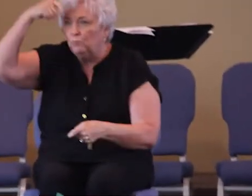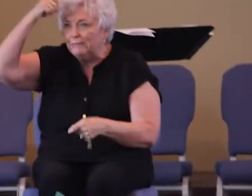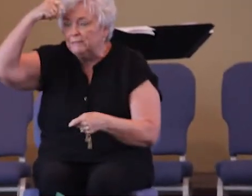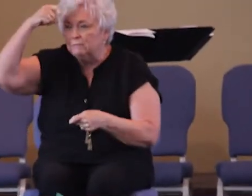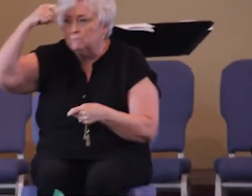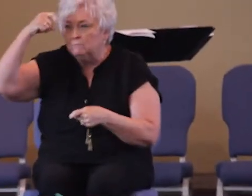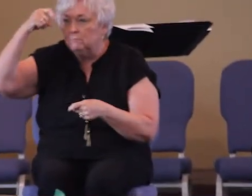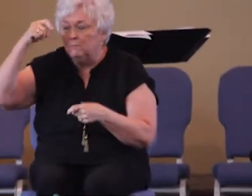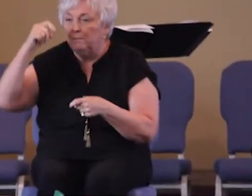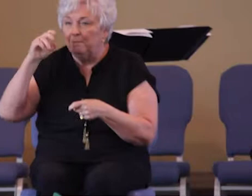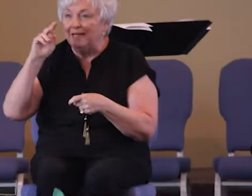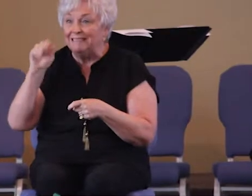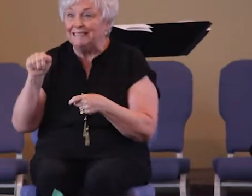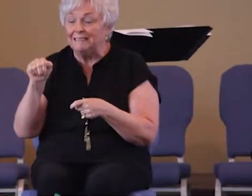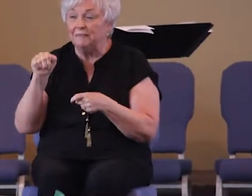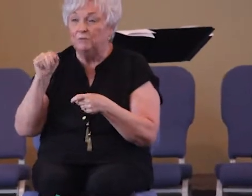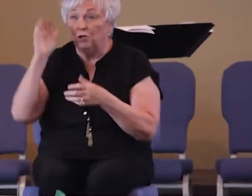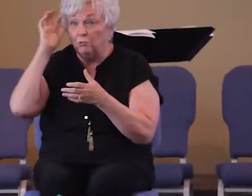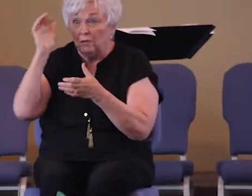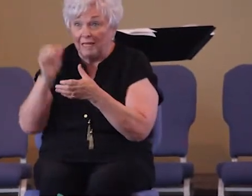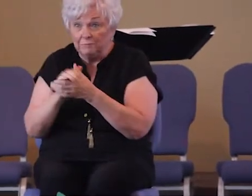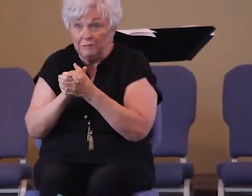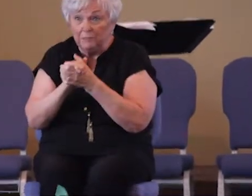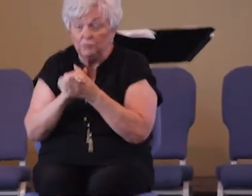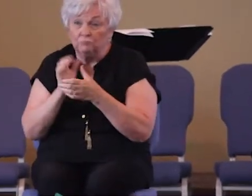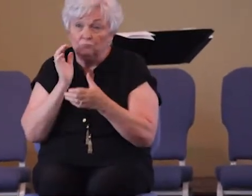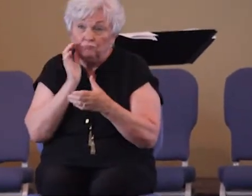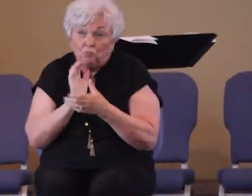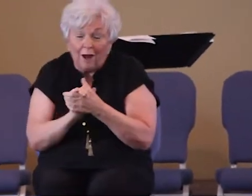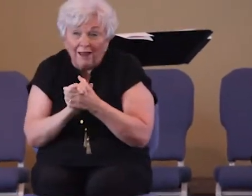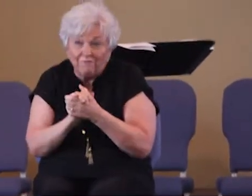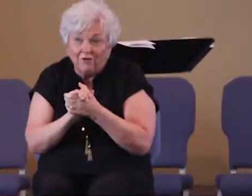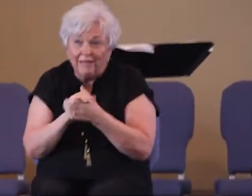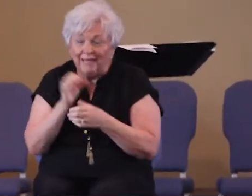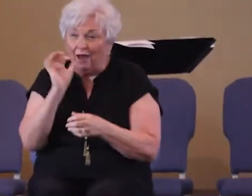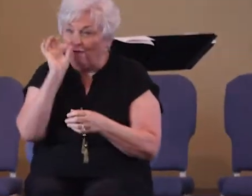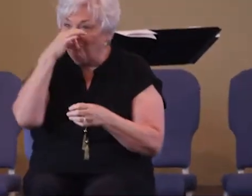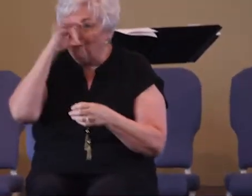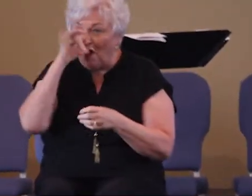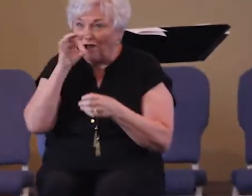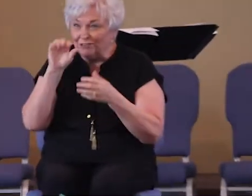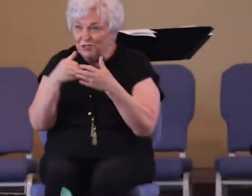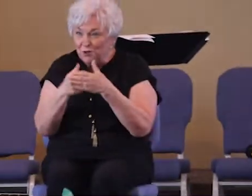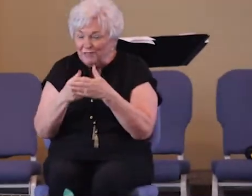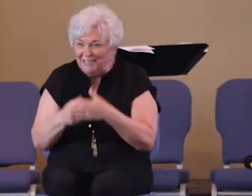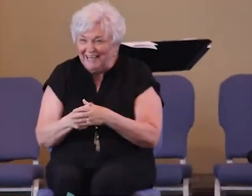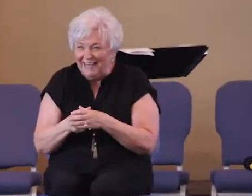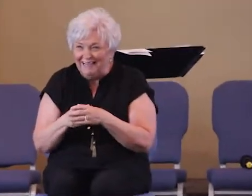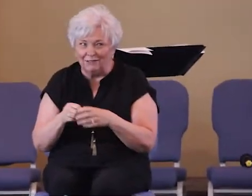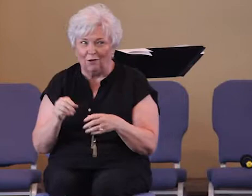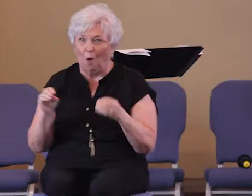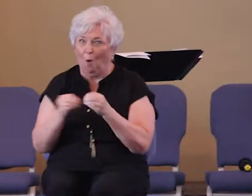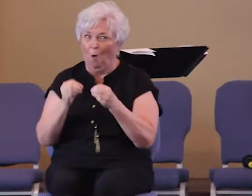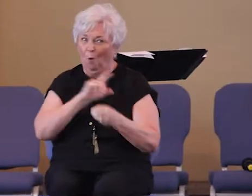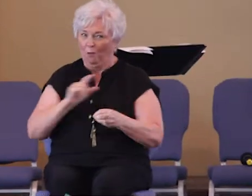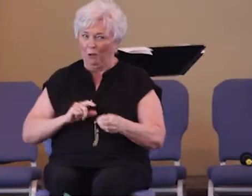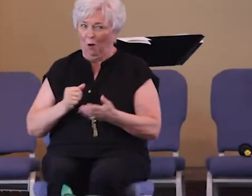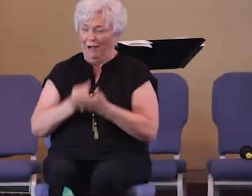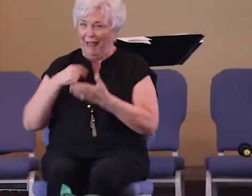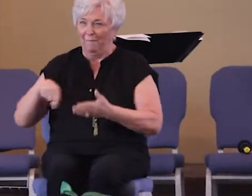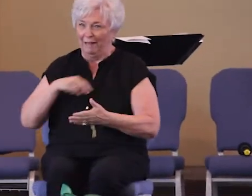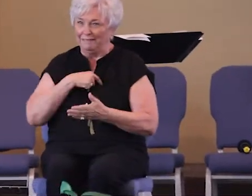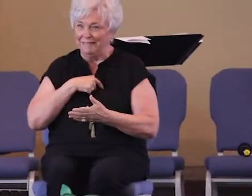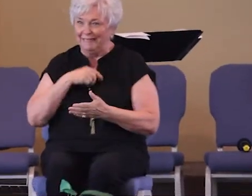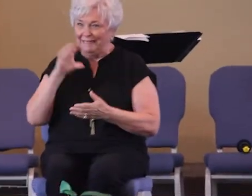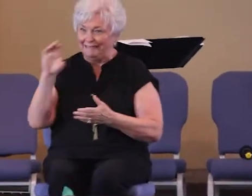spouse? Your wife? Fox News? Oh, Lord help us. CNN? Lord help